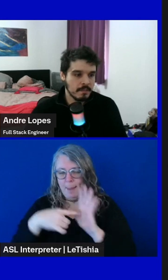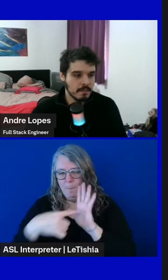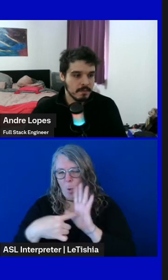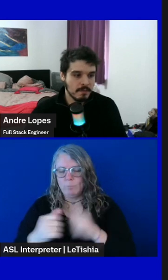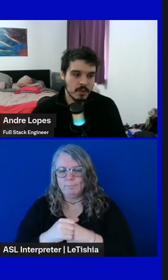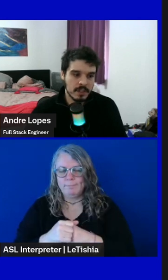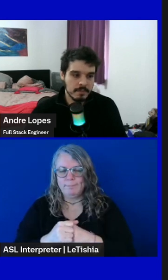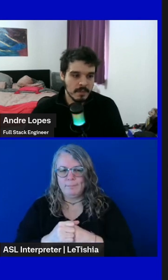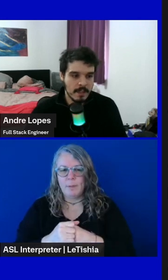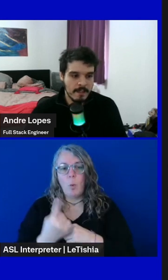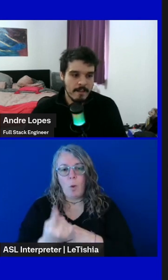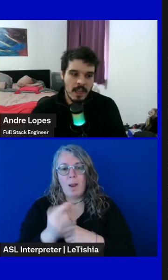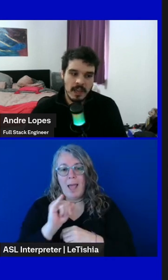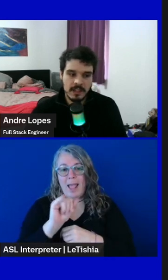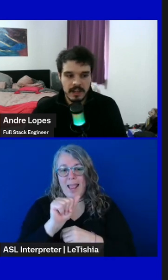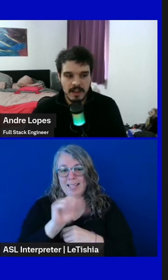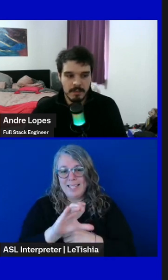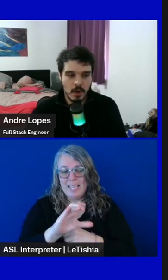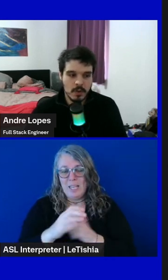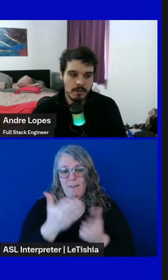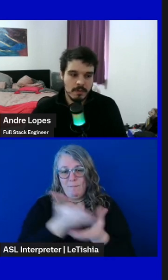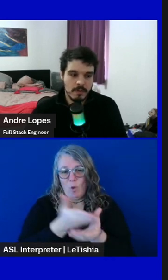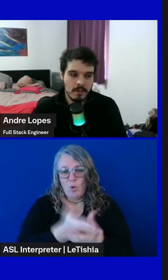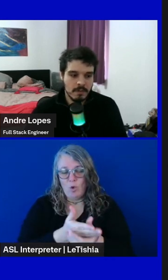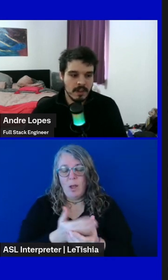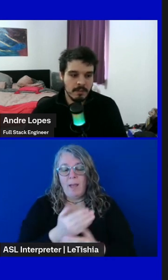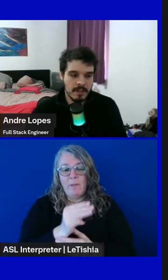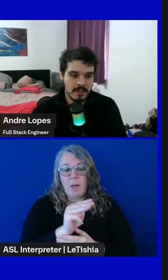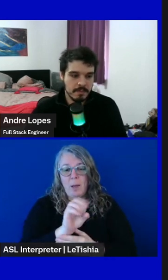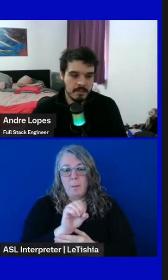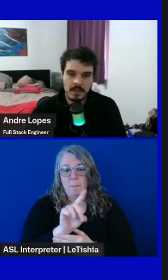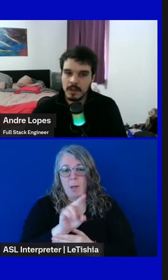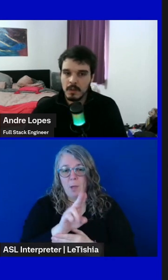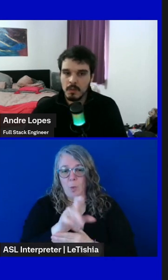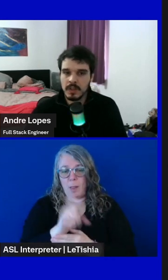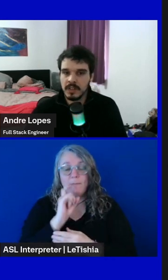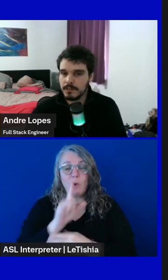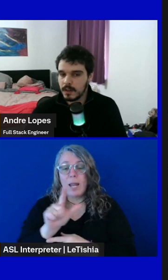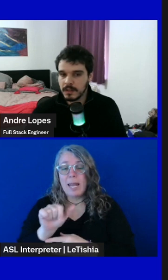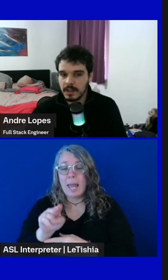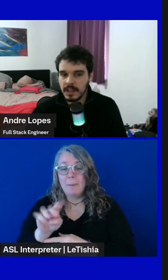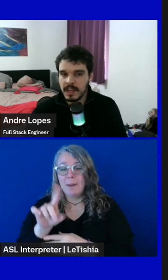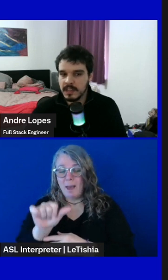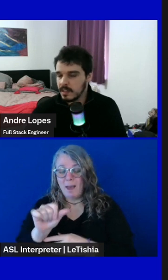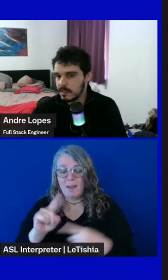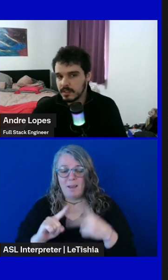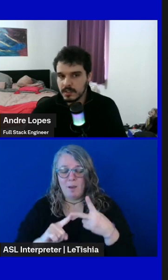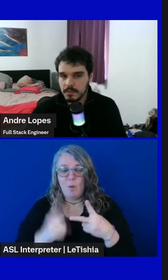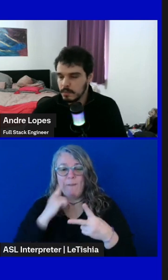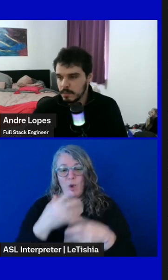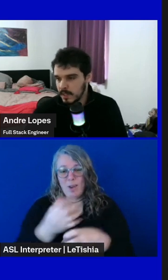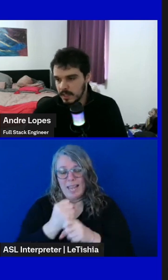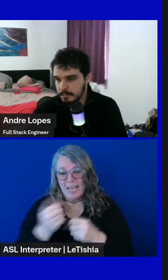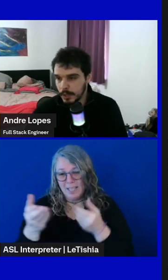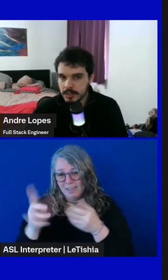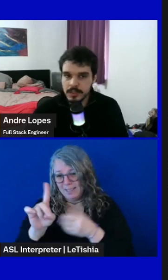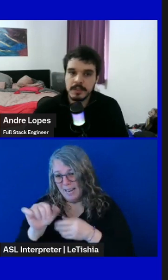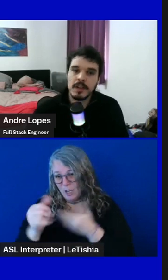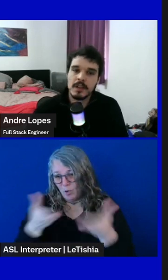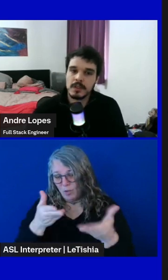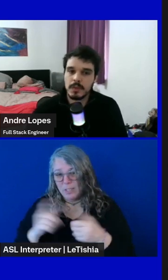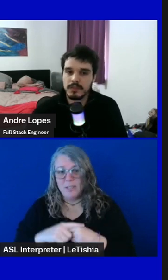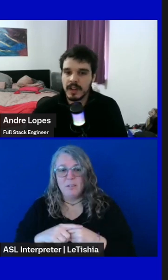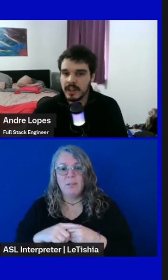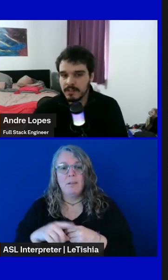IAC folder. And here I have a module for Lambdas, one here for getting data sources, data